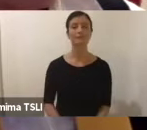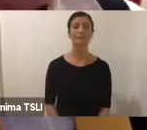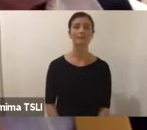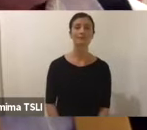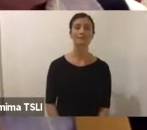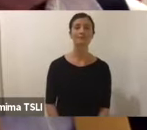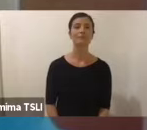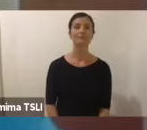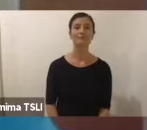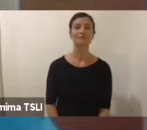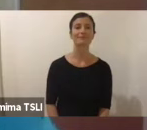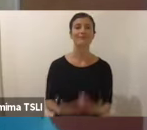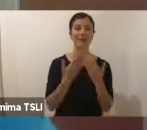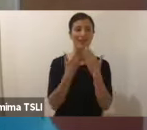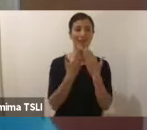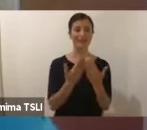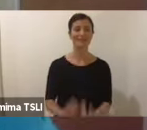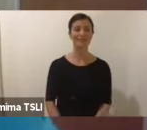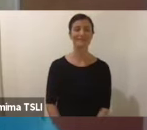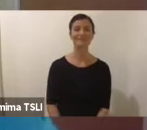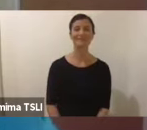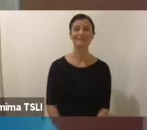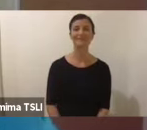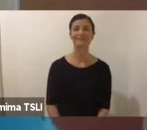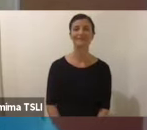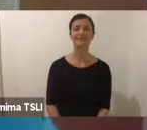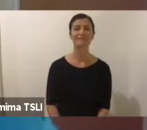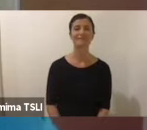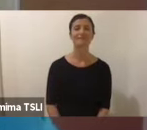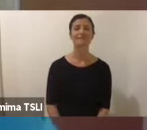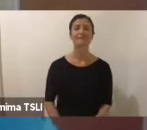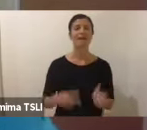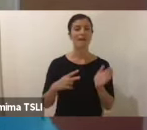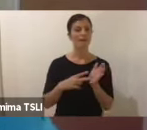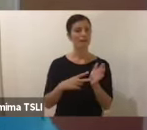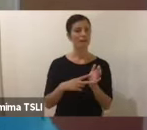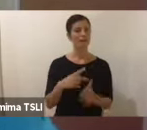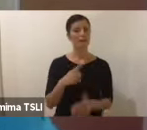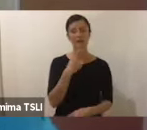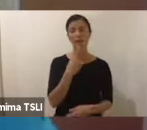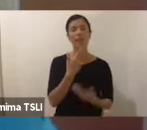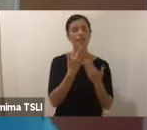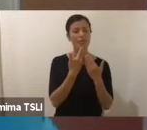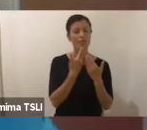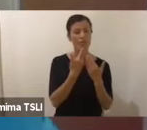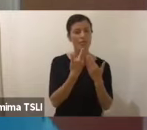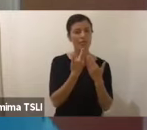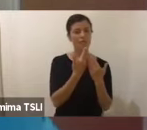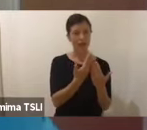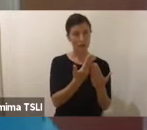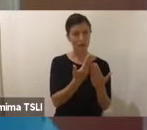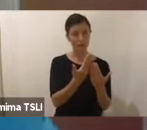thank you um thank you to each and every one of you and um